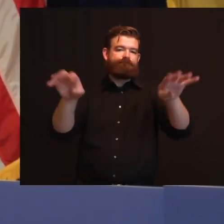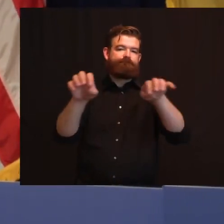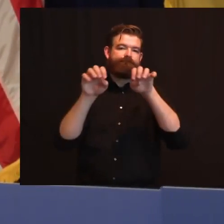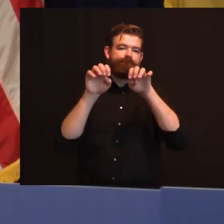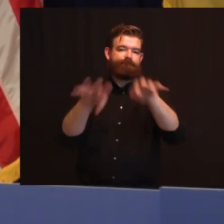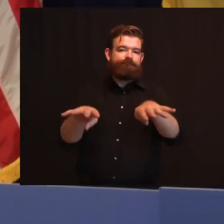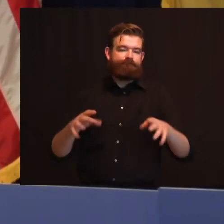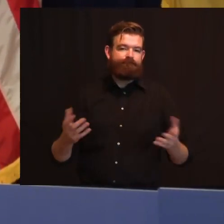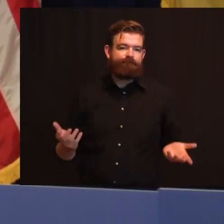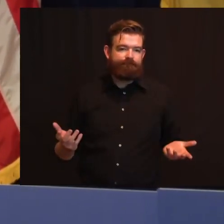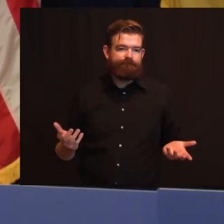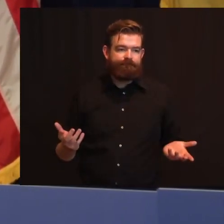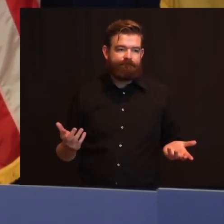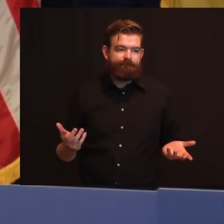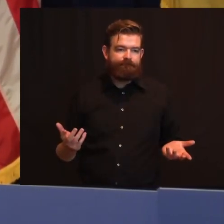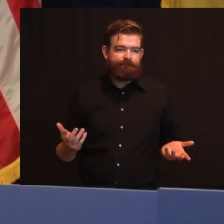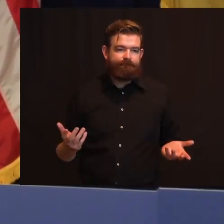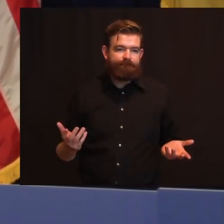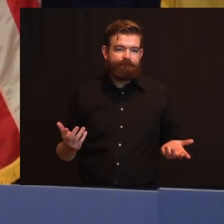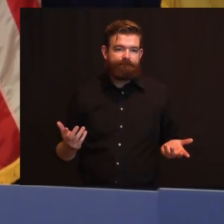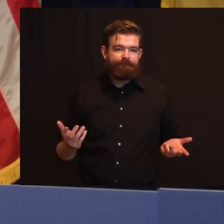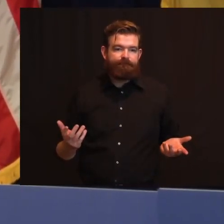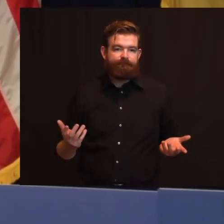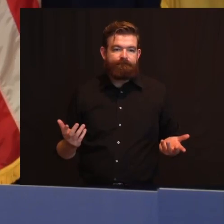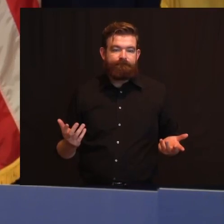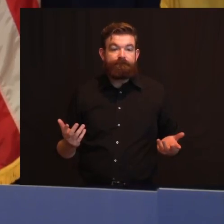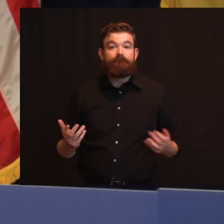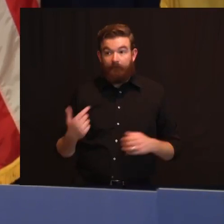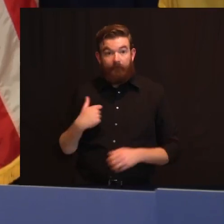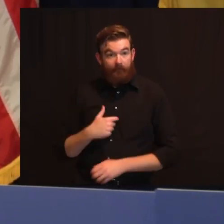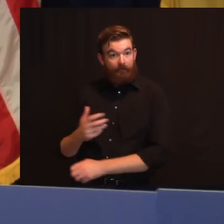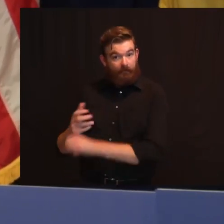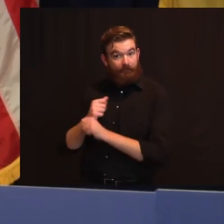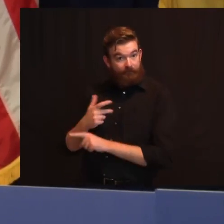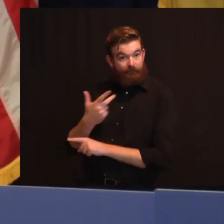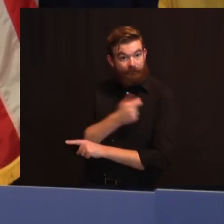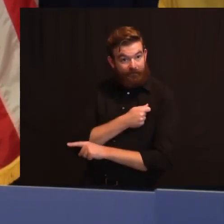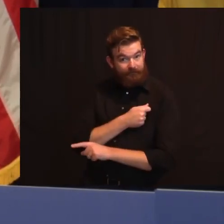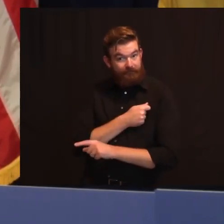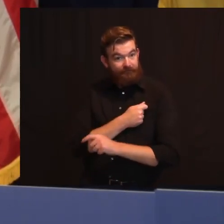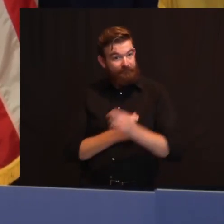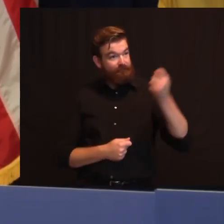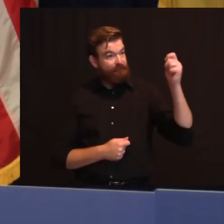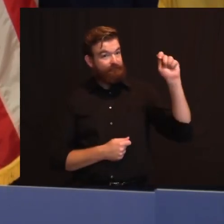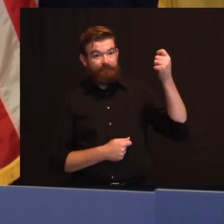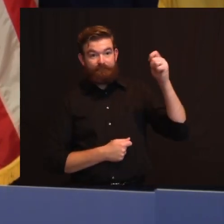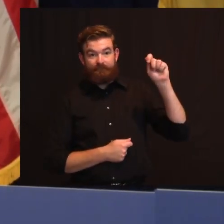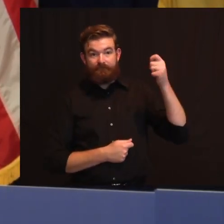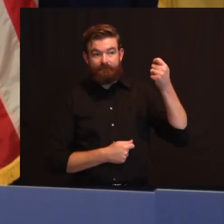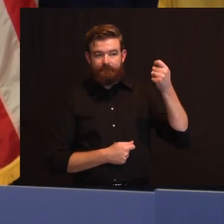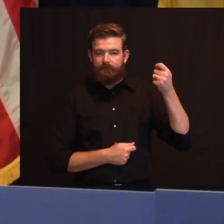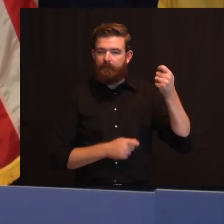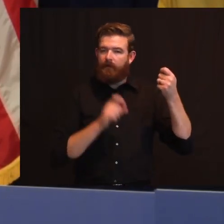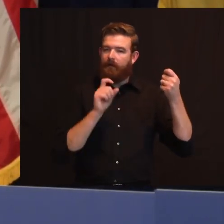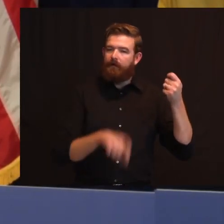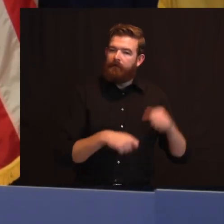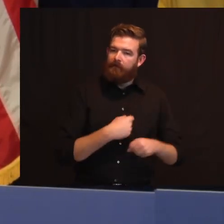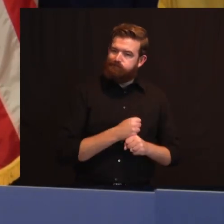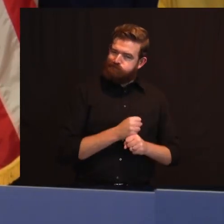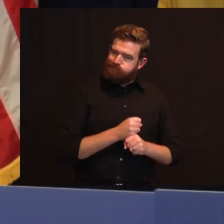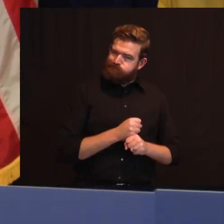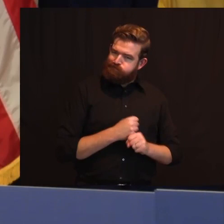out, okay, the troubles are over. No, you have to be able to produce enough of that vaccine. You have to be able to distribute it. People have to be able to get it. It's likely to be 2